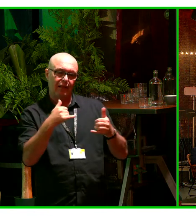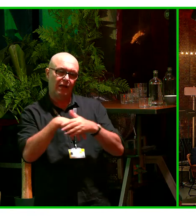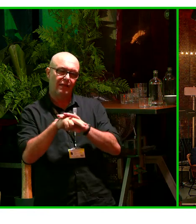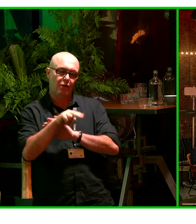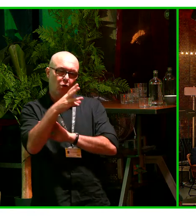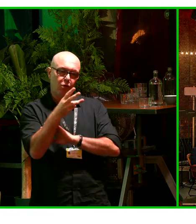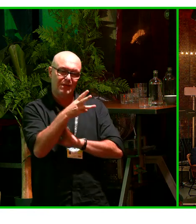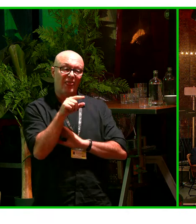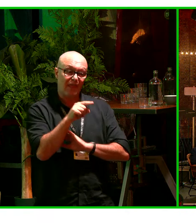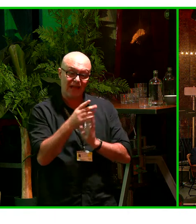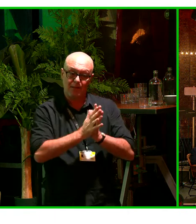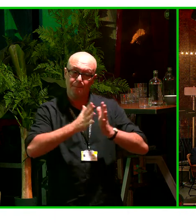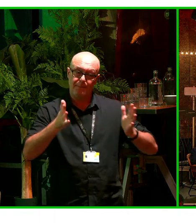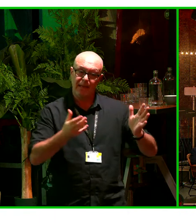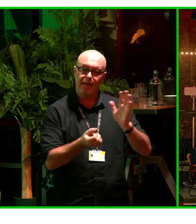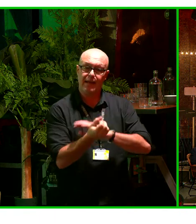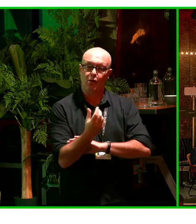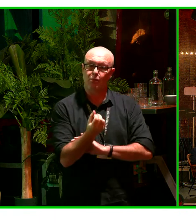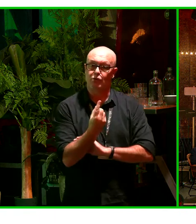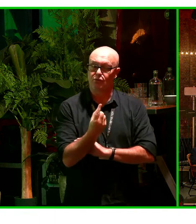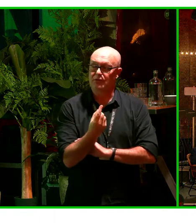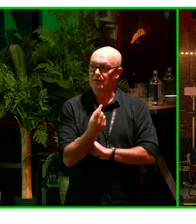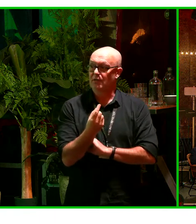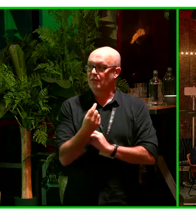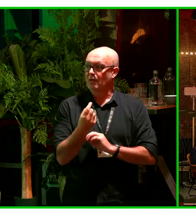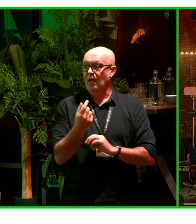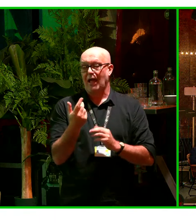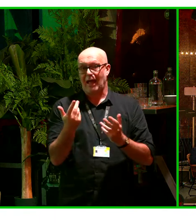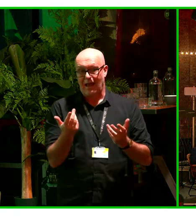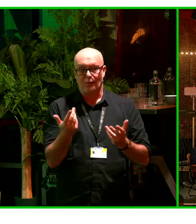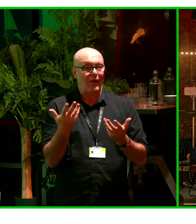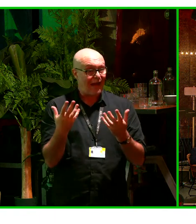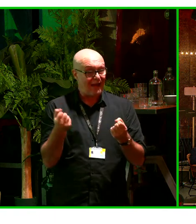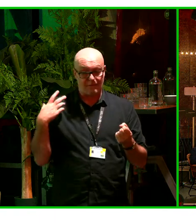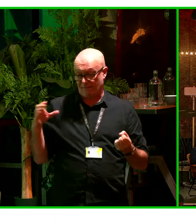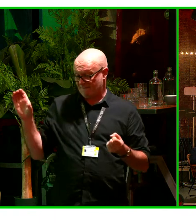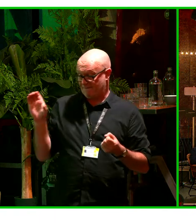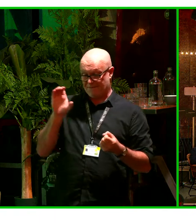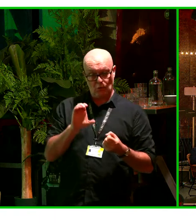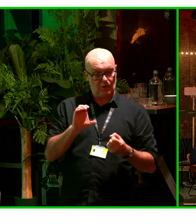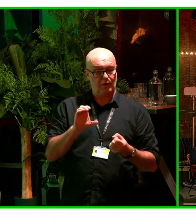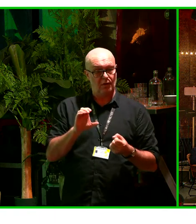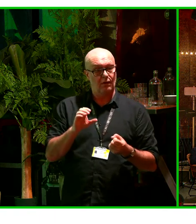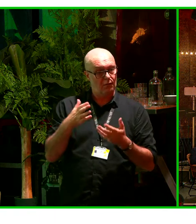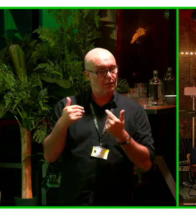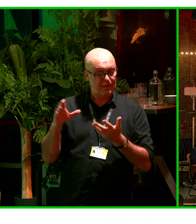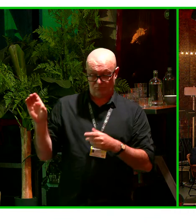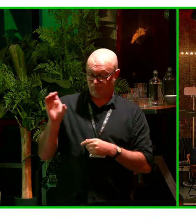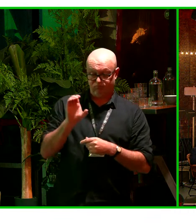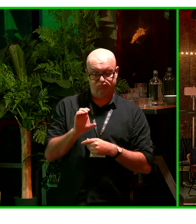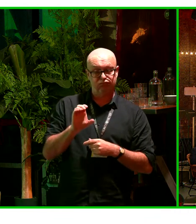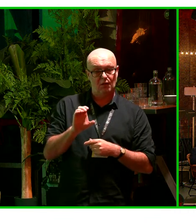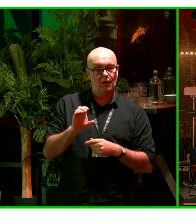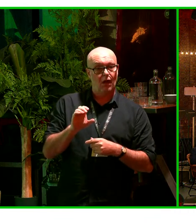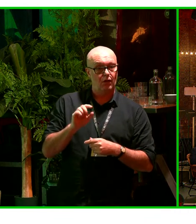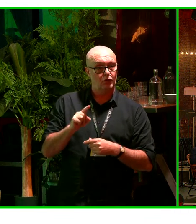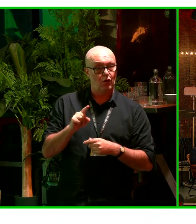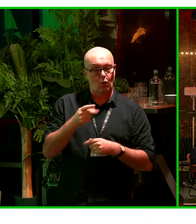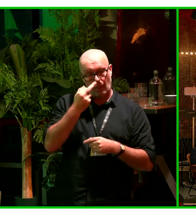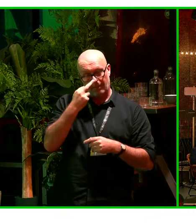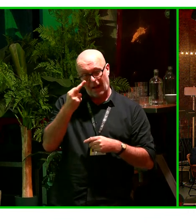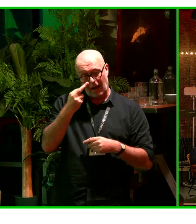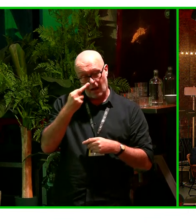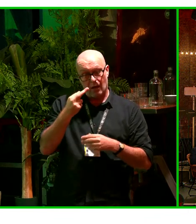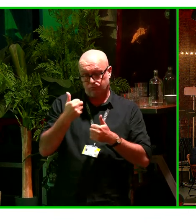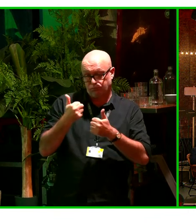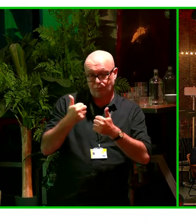massive opportunity for us. There is the funding that, the Northwest has received for that. So the pilot that's being run is fantastic. And that's